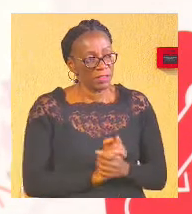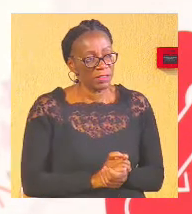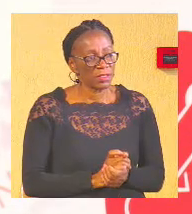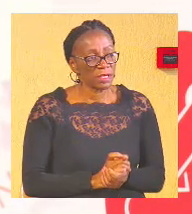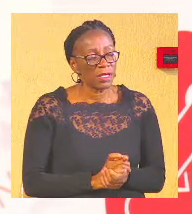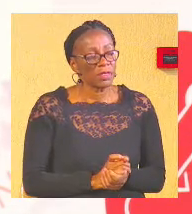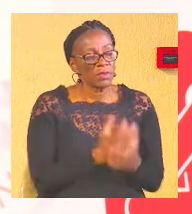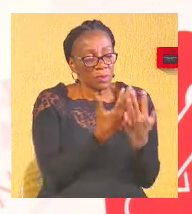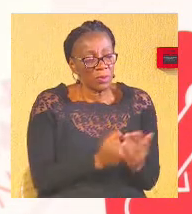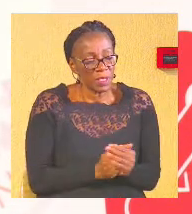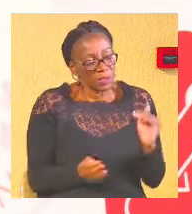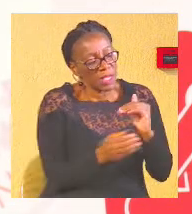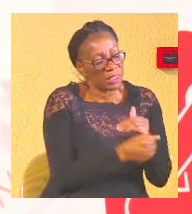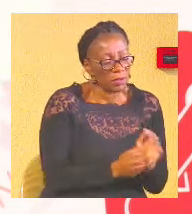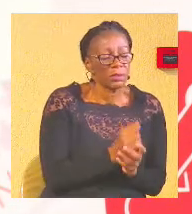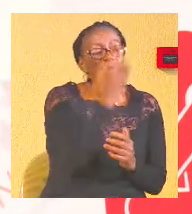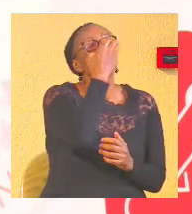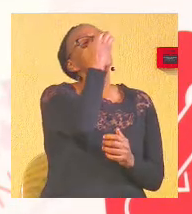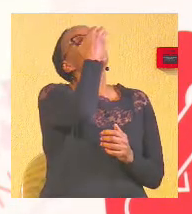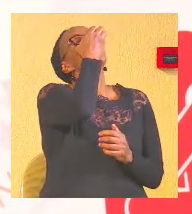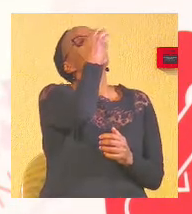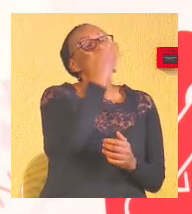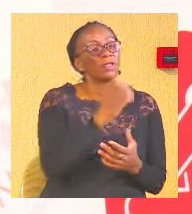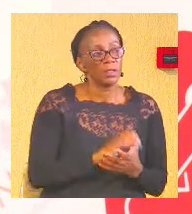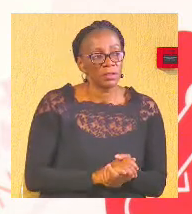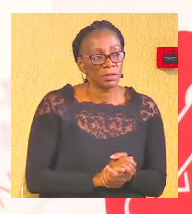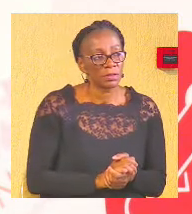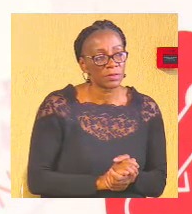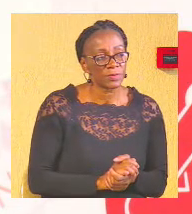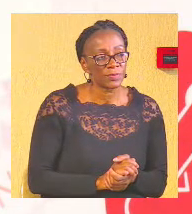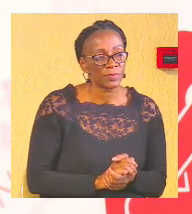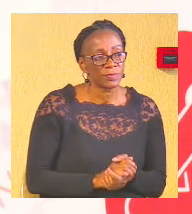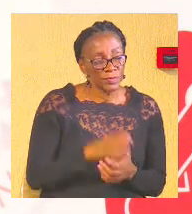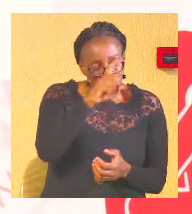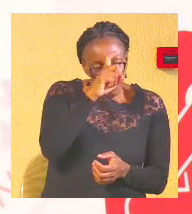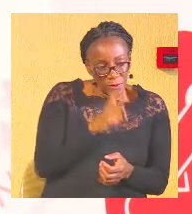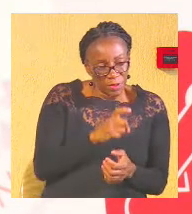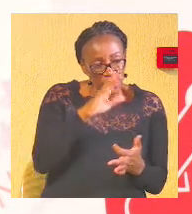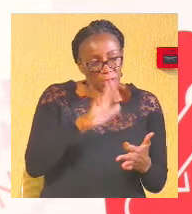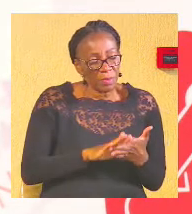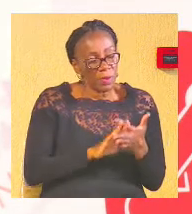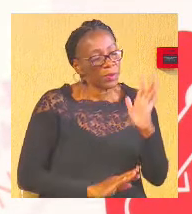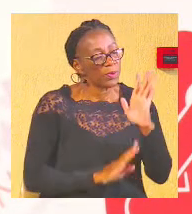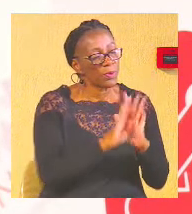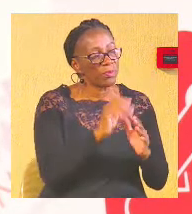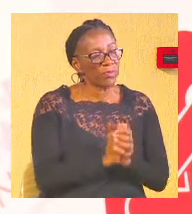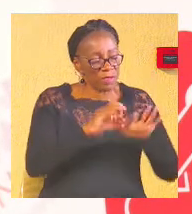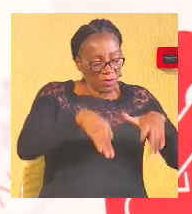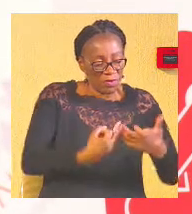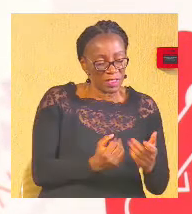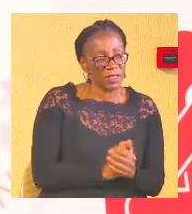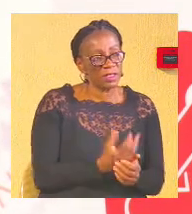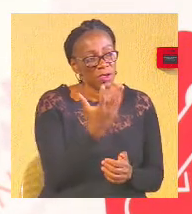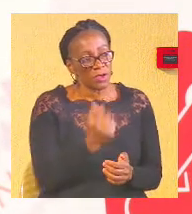in terms of the response and in terms of the lessons learned, is the improvement of our facilities to have medical